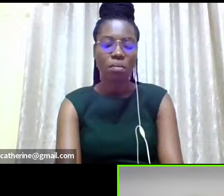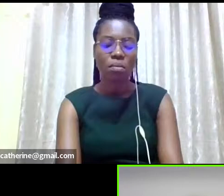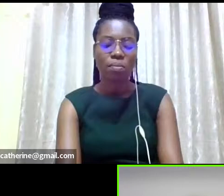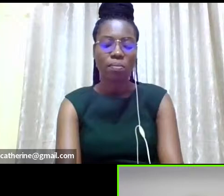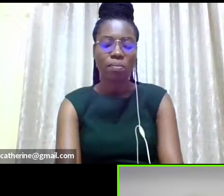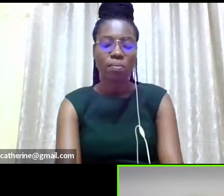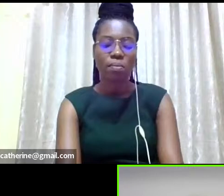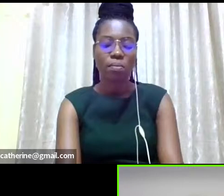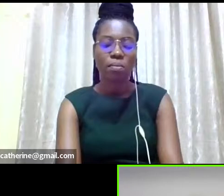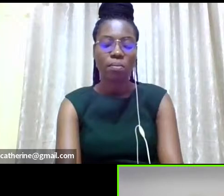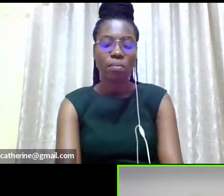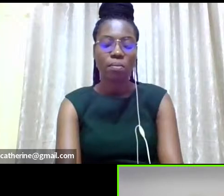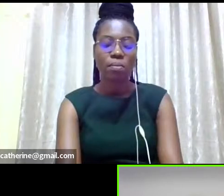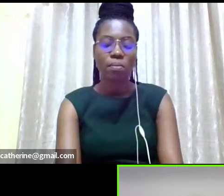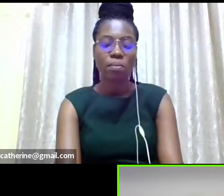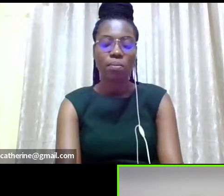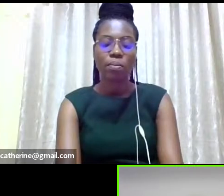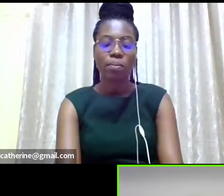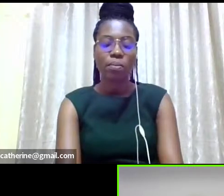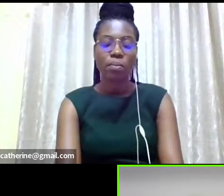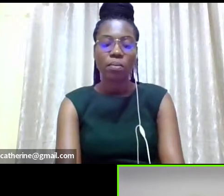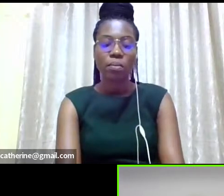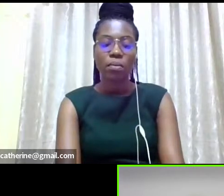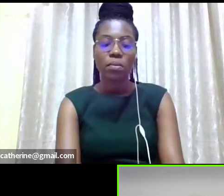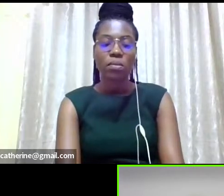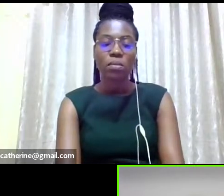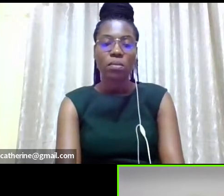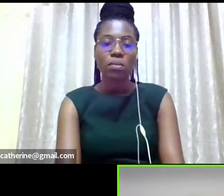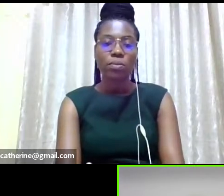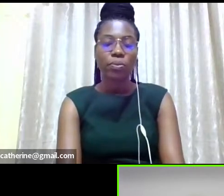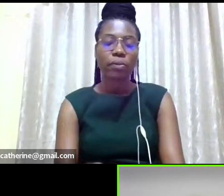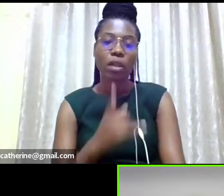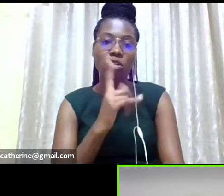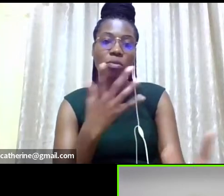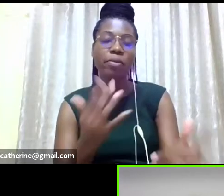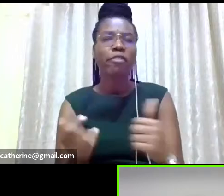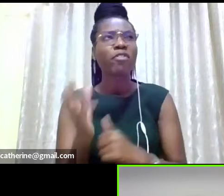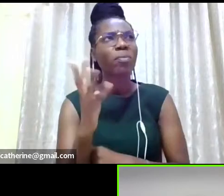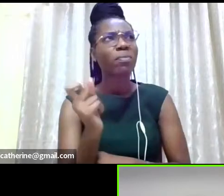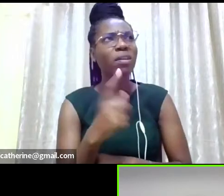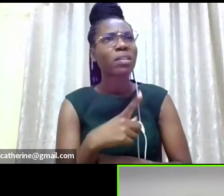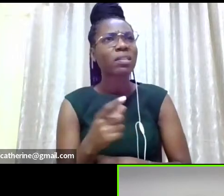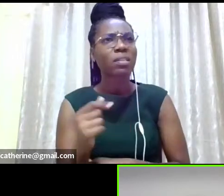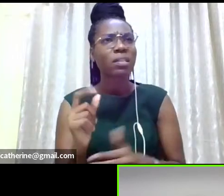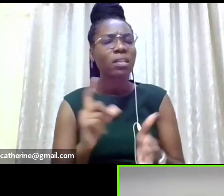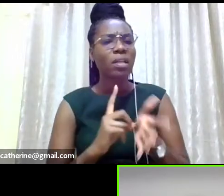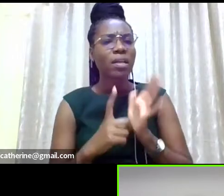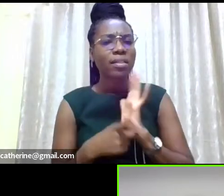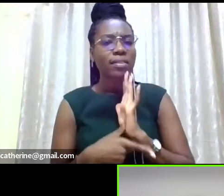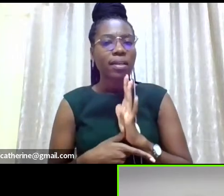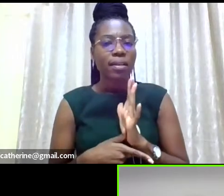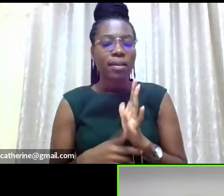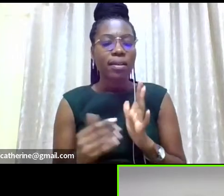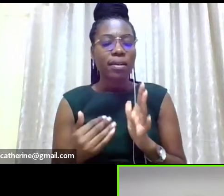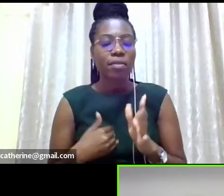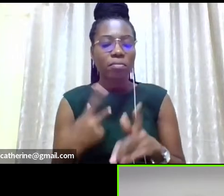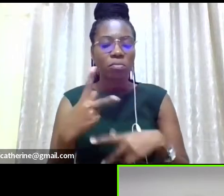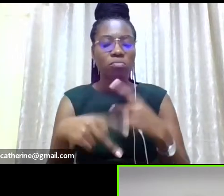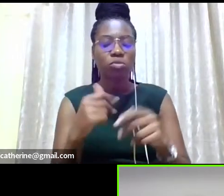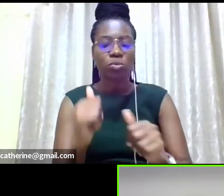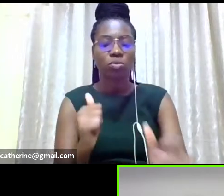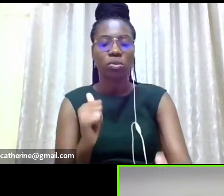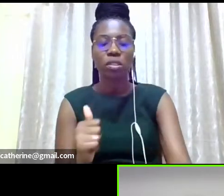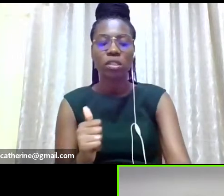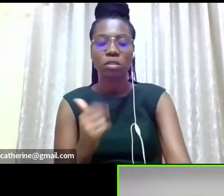Okay. So the person who is asking about 4 months later, he comes back. What is the procedure when an employee absents